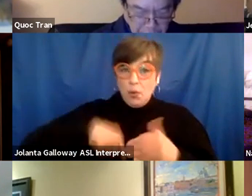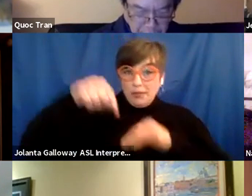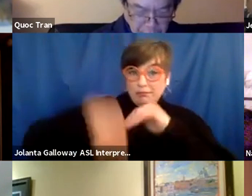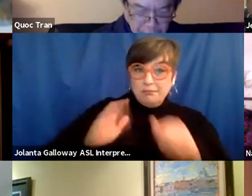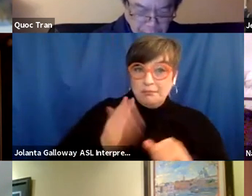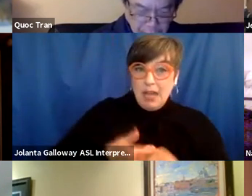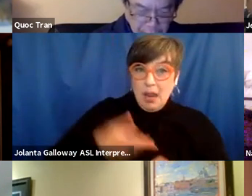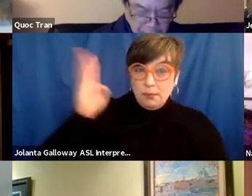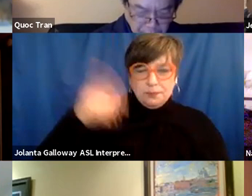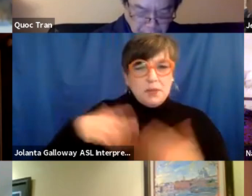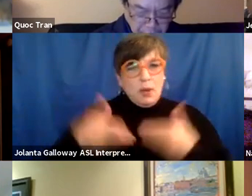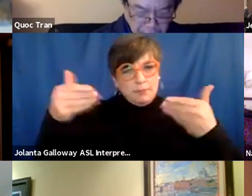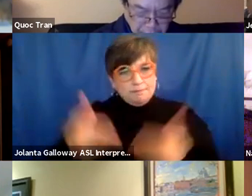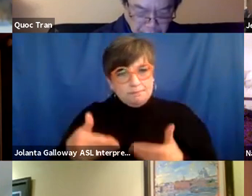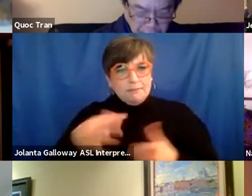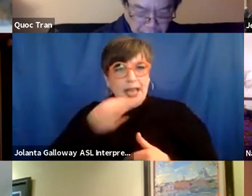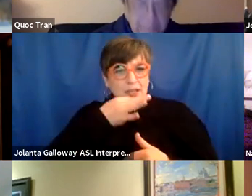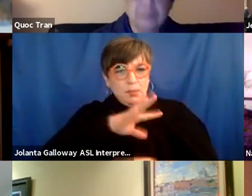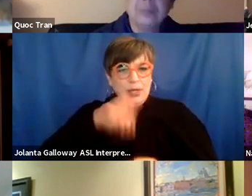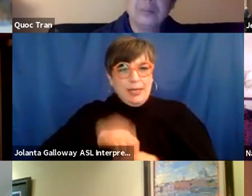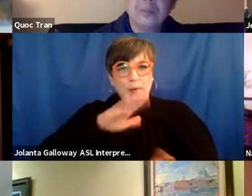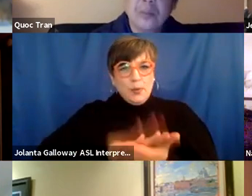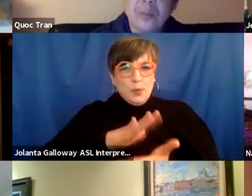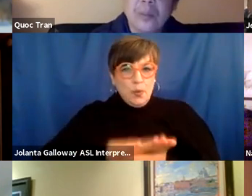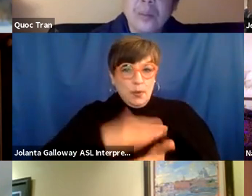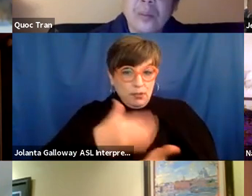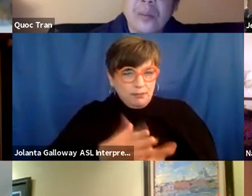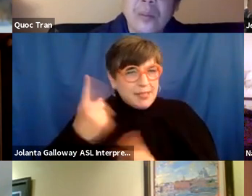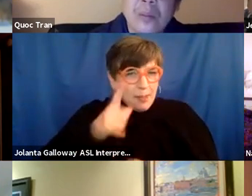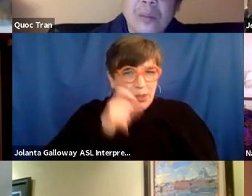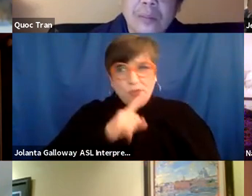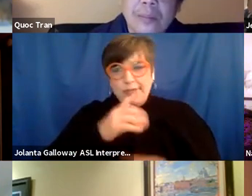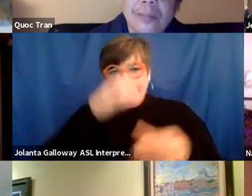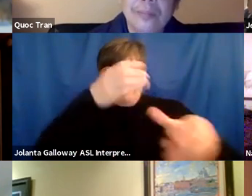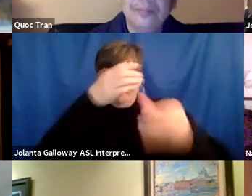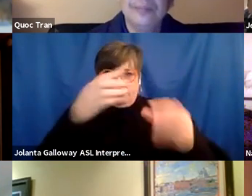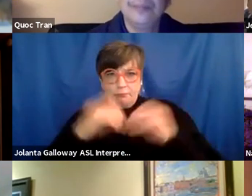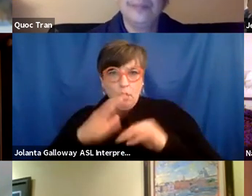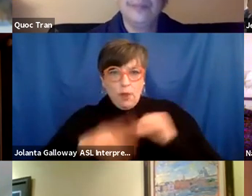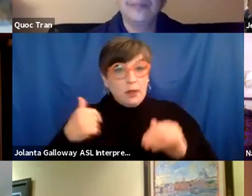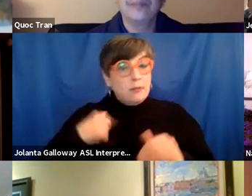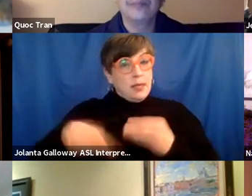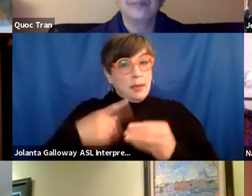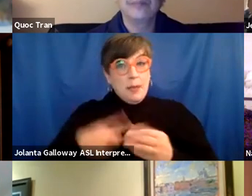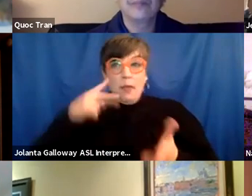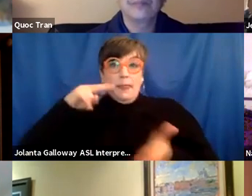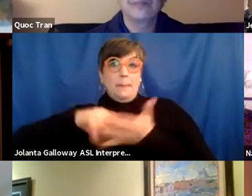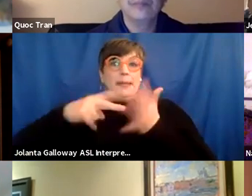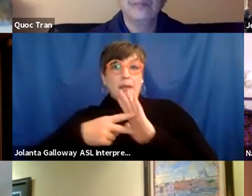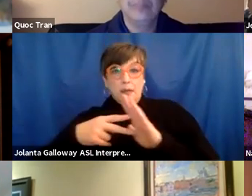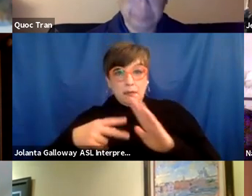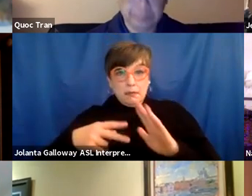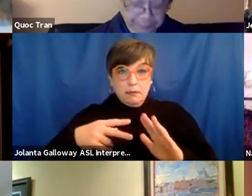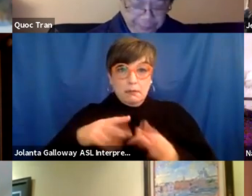introduce an expert in school budgeting, someone who certainly knows more than I do about the meaning behind the numbers we are presenting